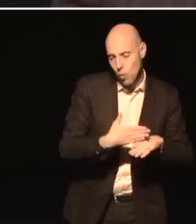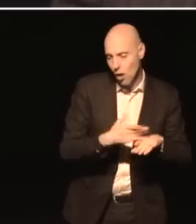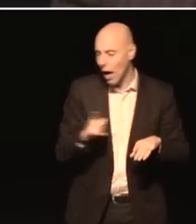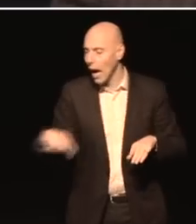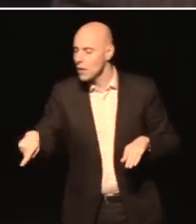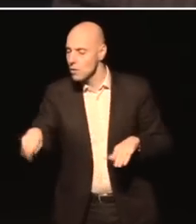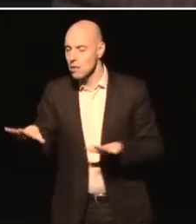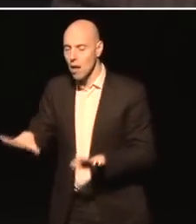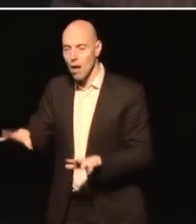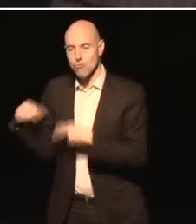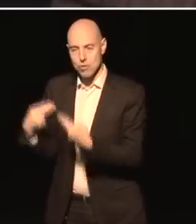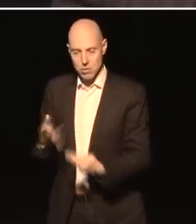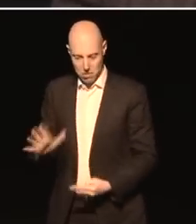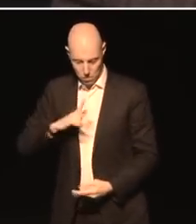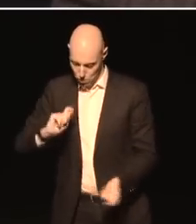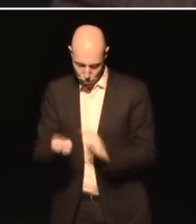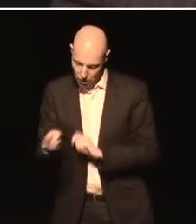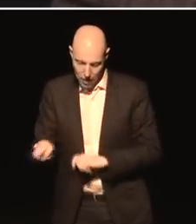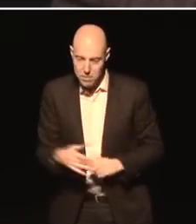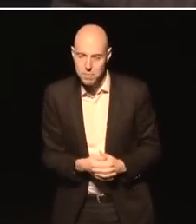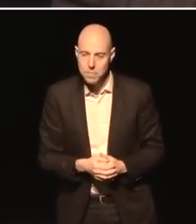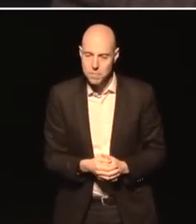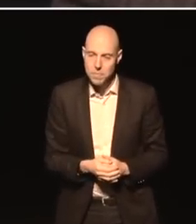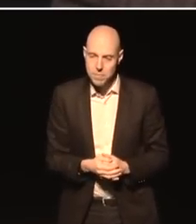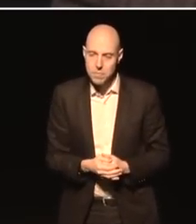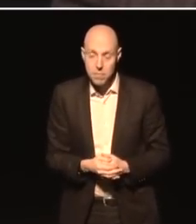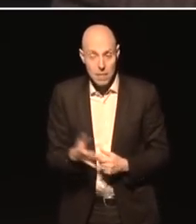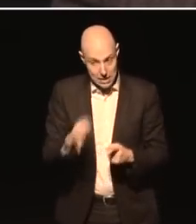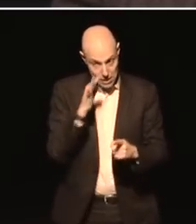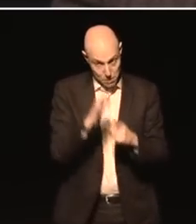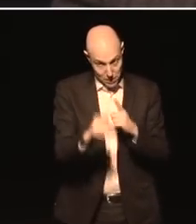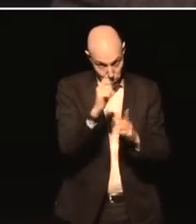London. So that's one of the specific projects.